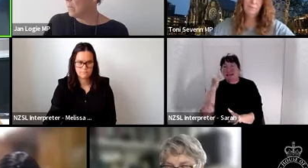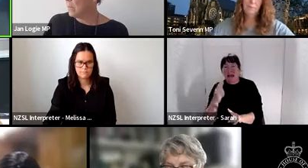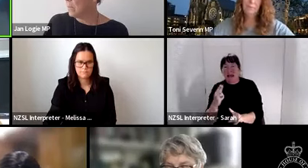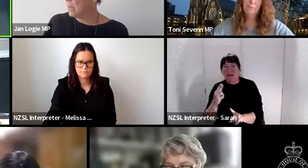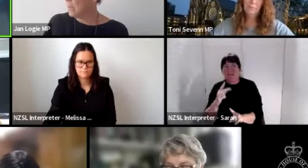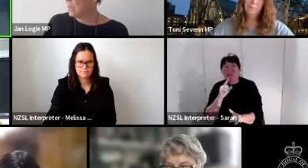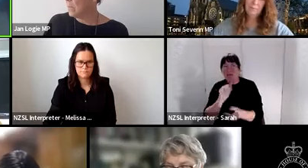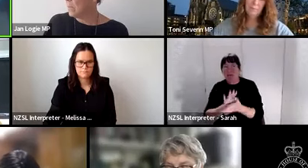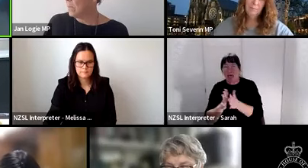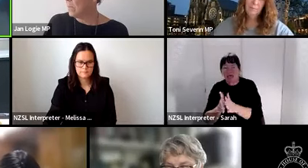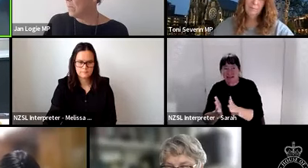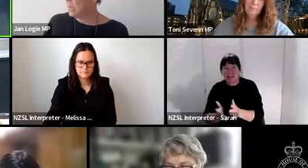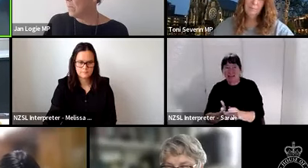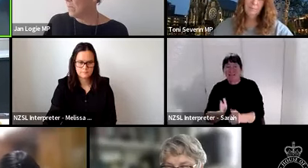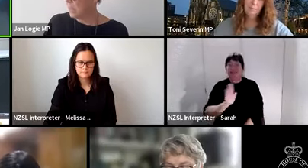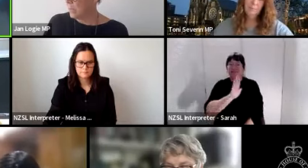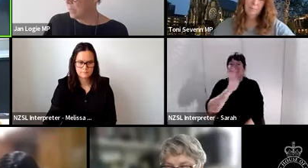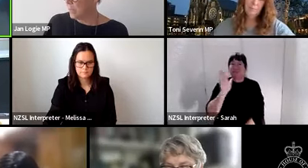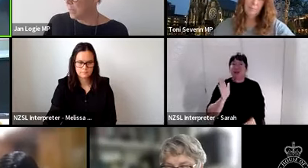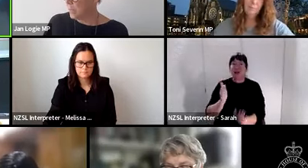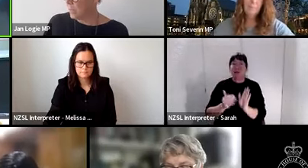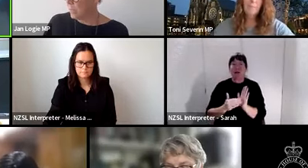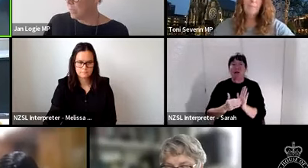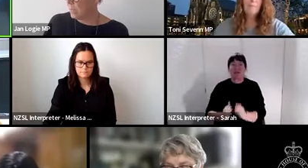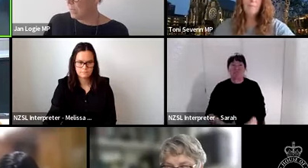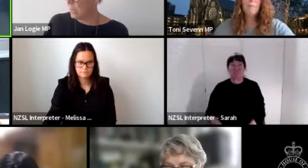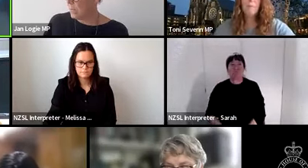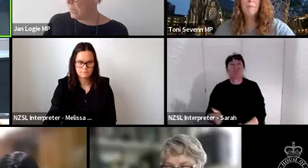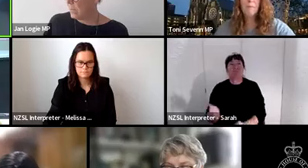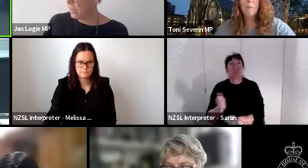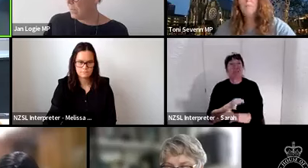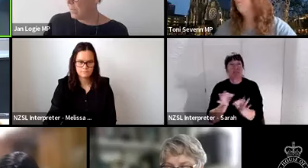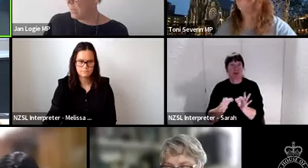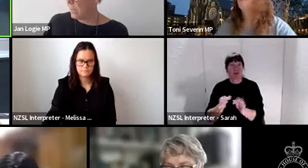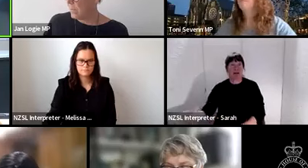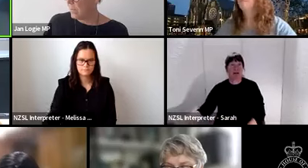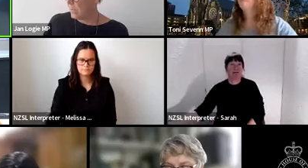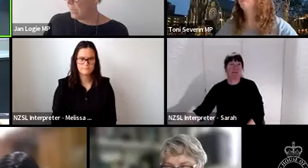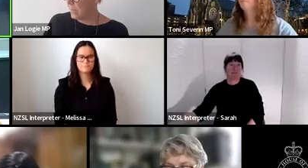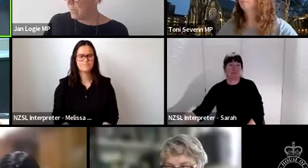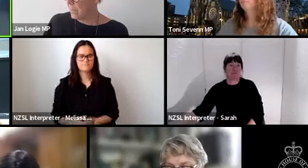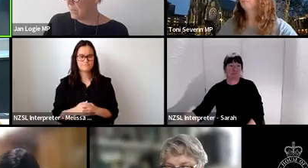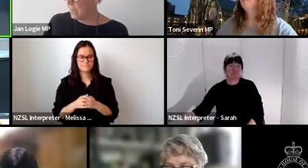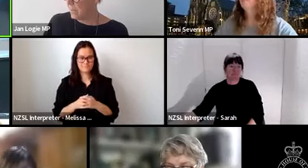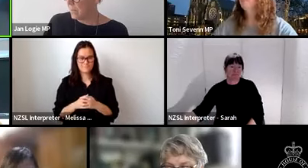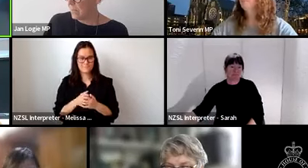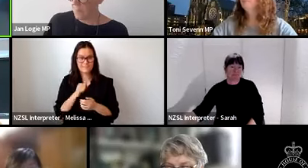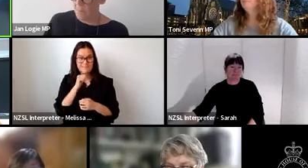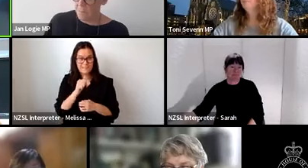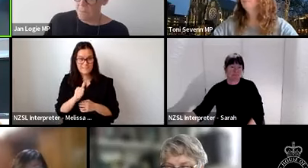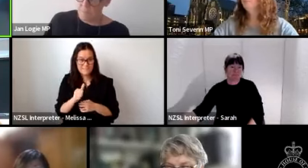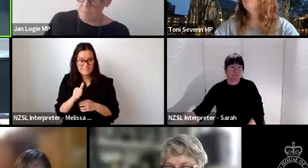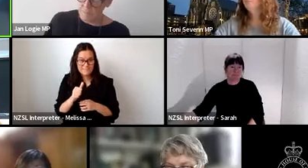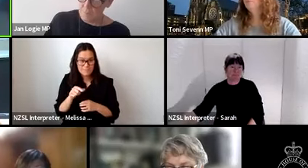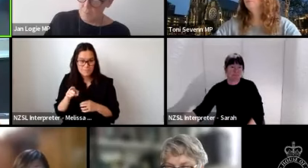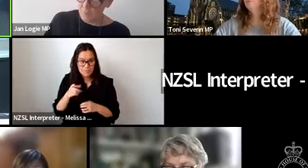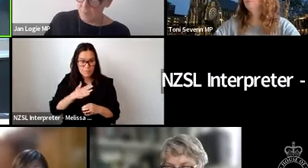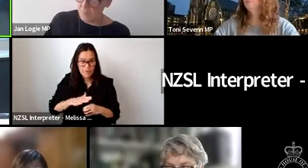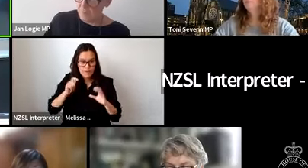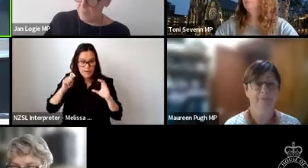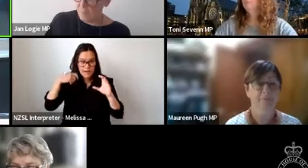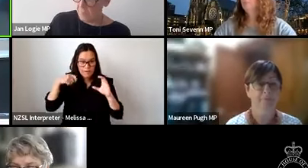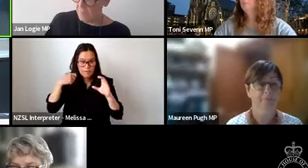Margaret's name. Hello, Margaret. I can see you there on the screen. If you'd like to turn your camera on and